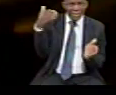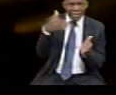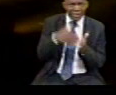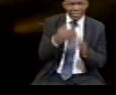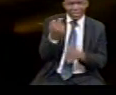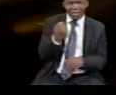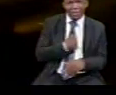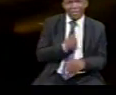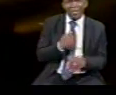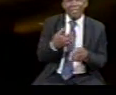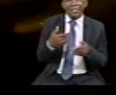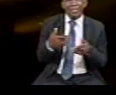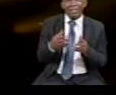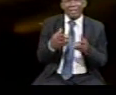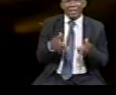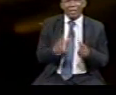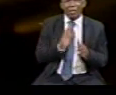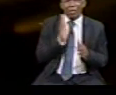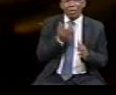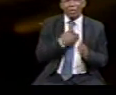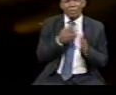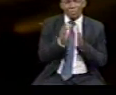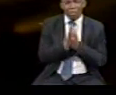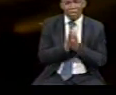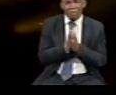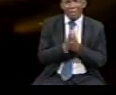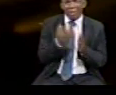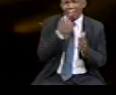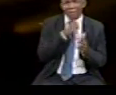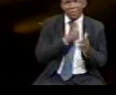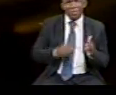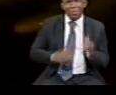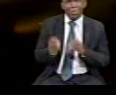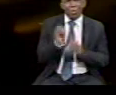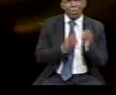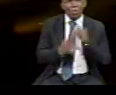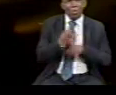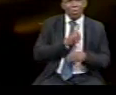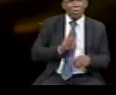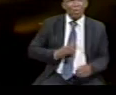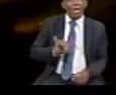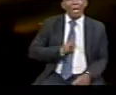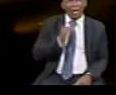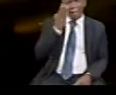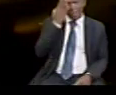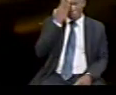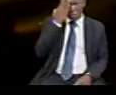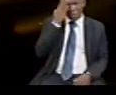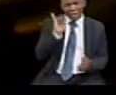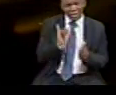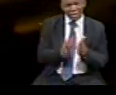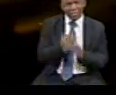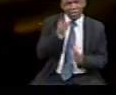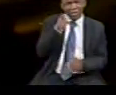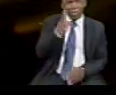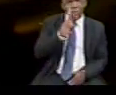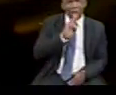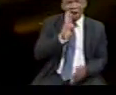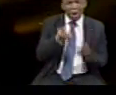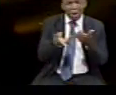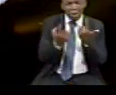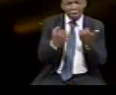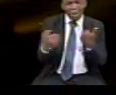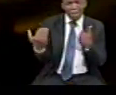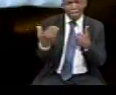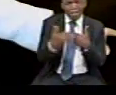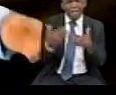Let's open our mouth. Let's cry unto the Lord and say, Lord, we know assuredly that you are coming again because you said it. The apostles